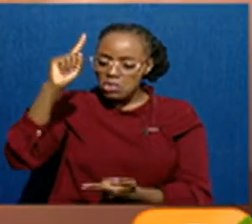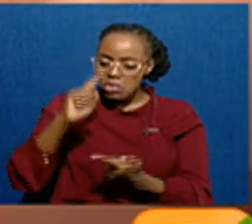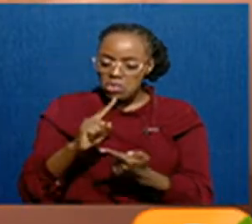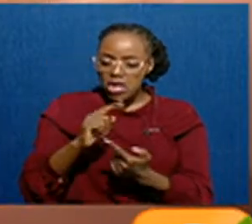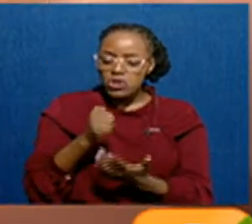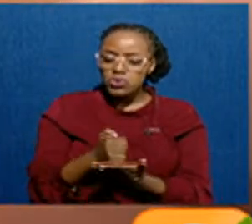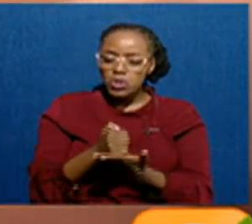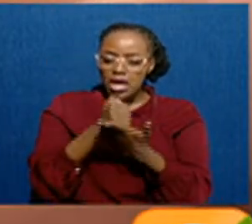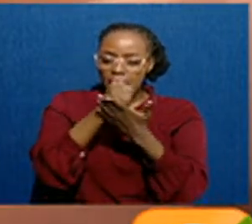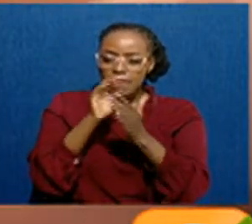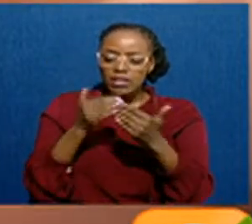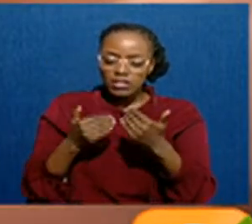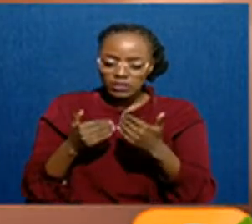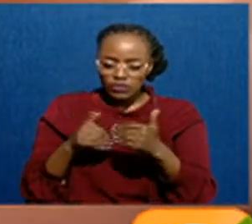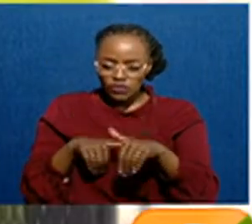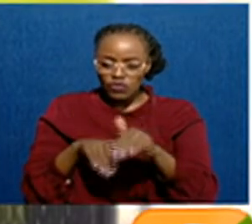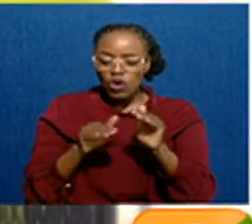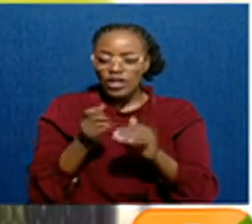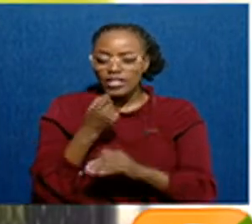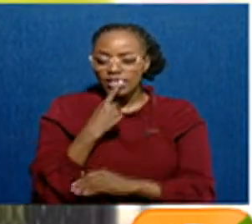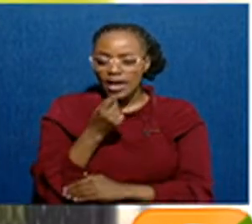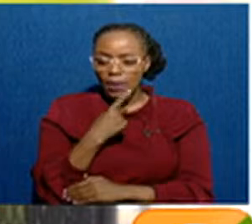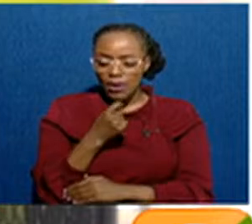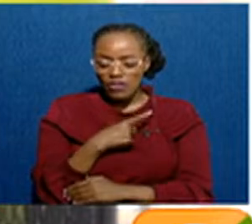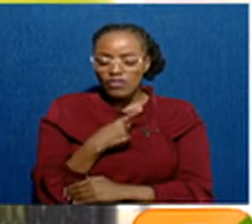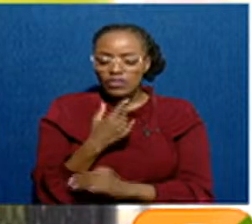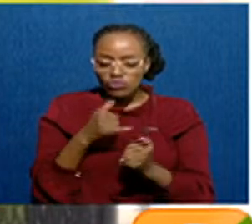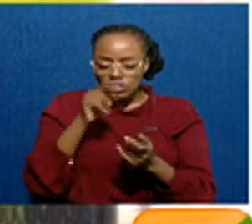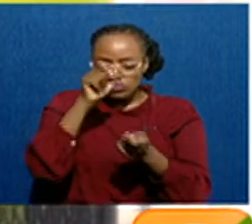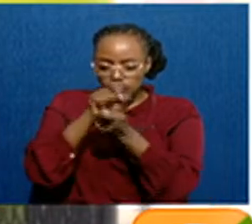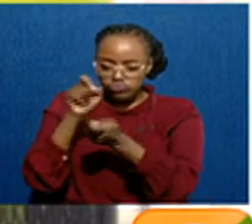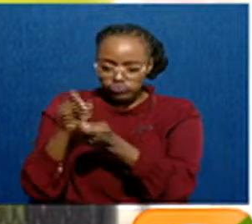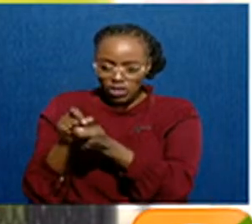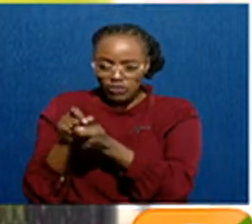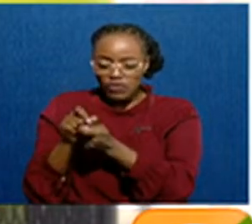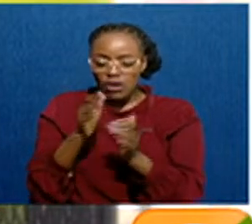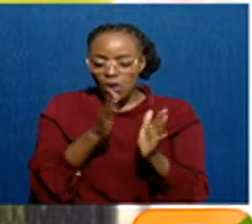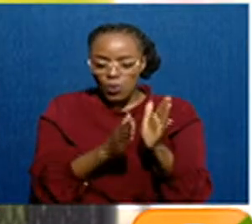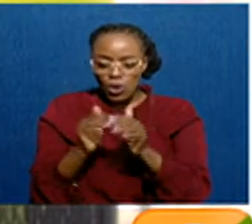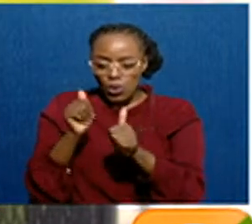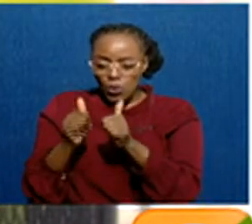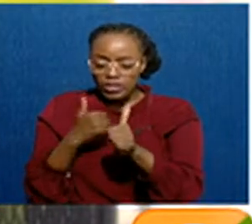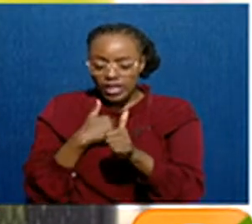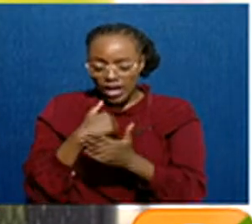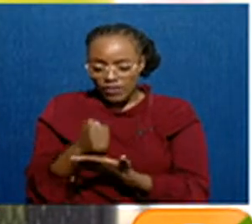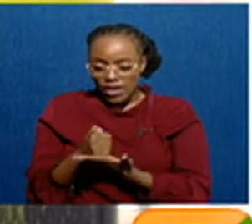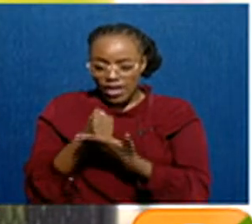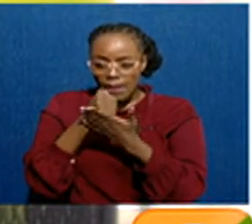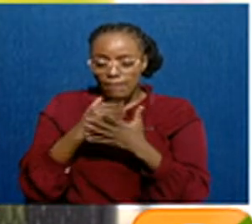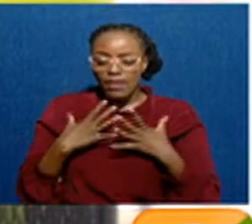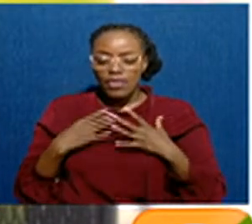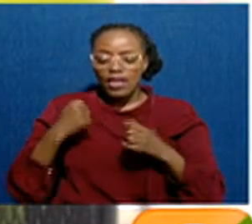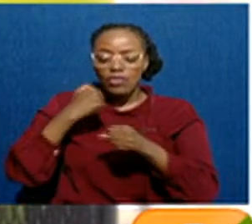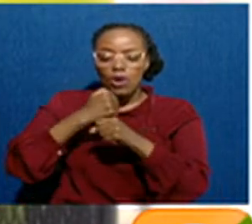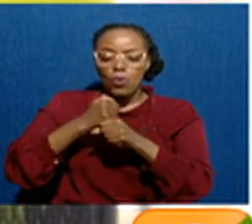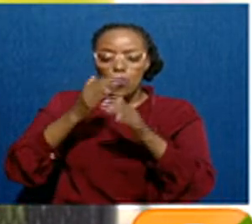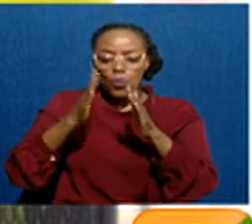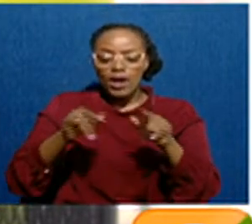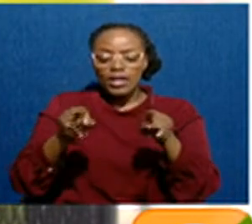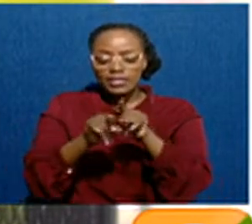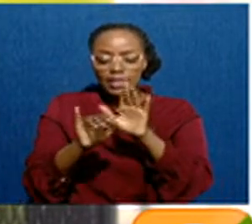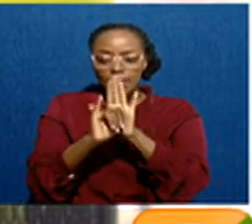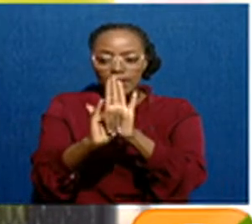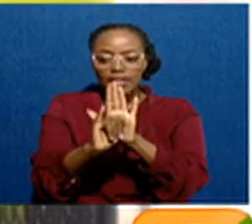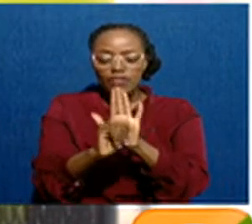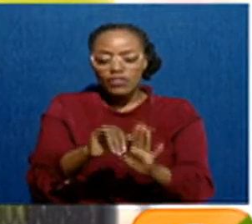help in adherence. We also rolled out an improved diagnostic algorithm that is there to help the healthcare worker even